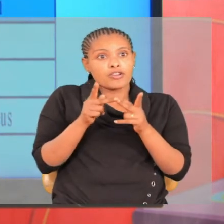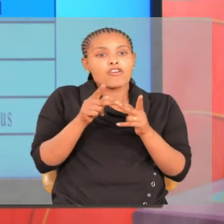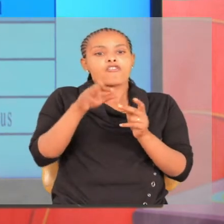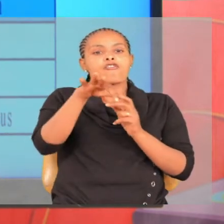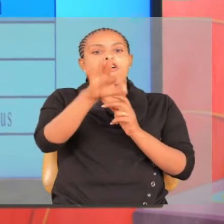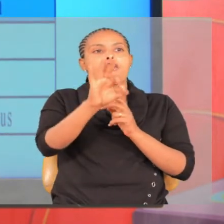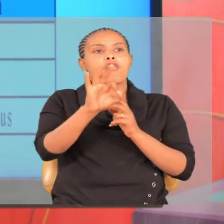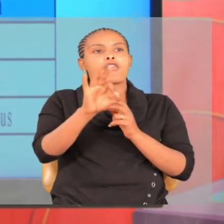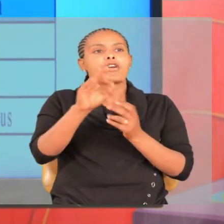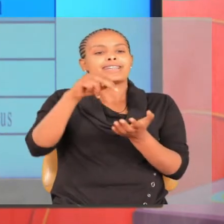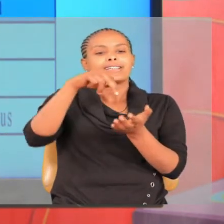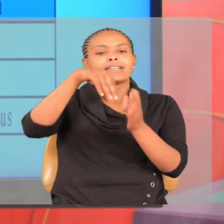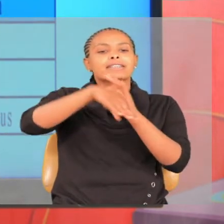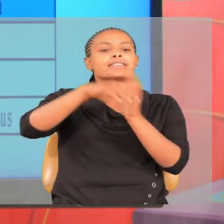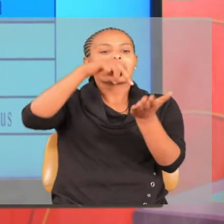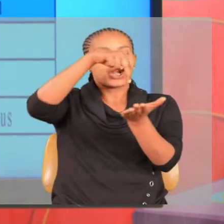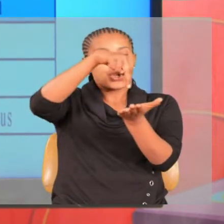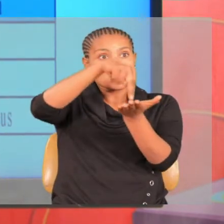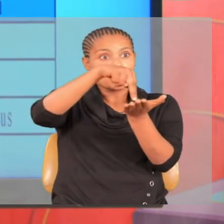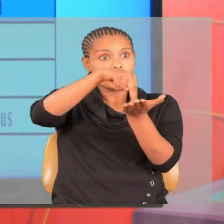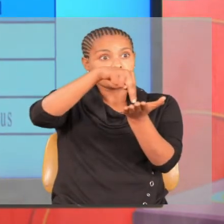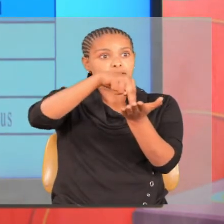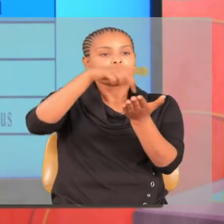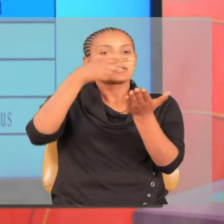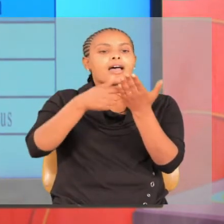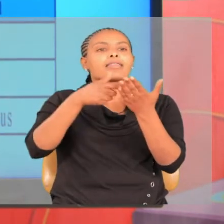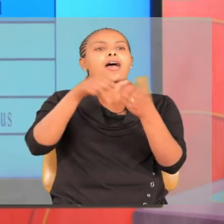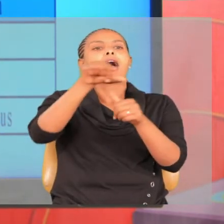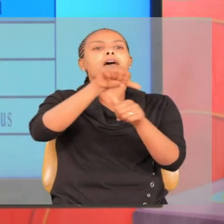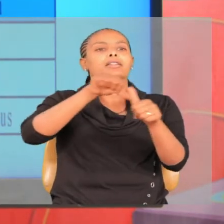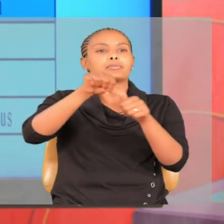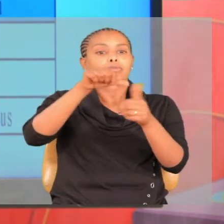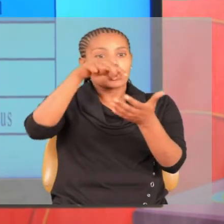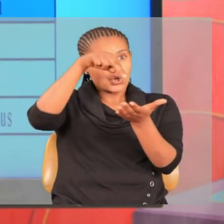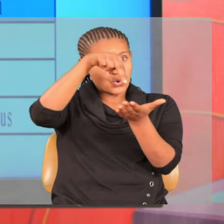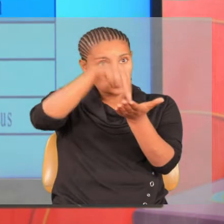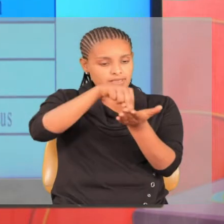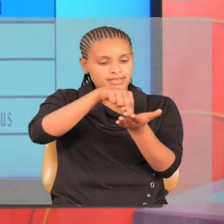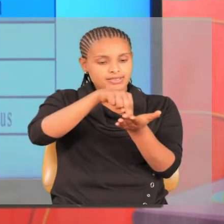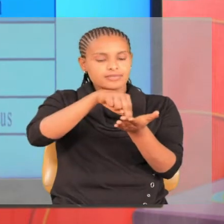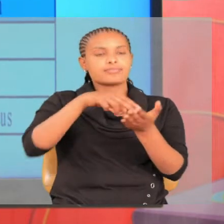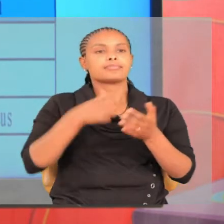found in the nucleus of that atom. Nucleus.